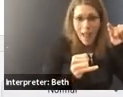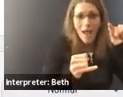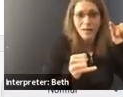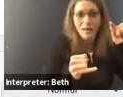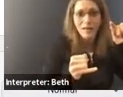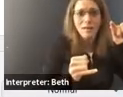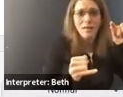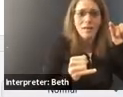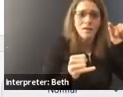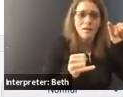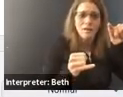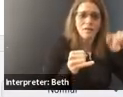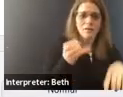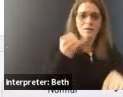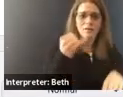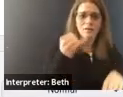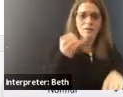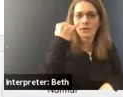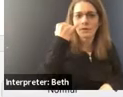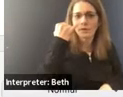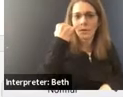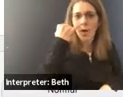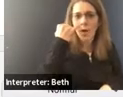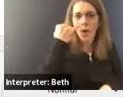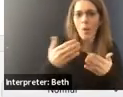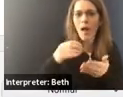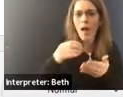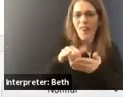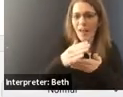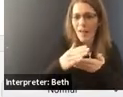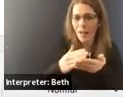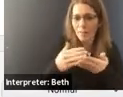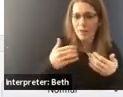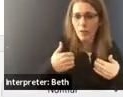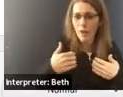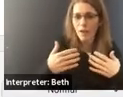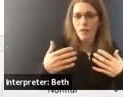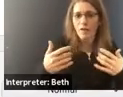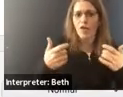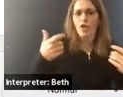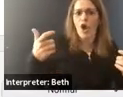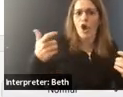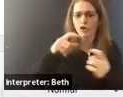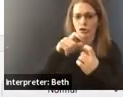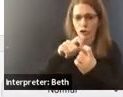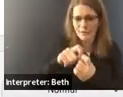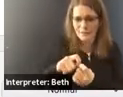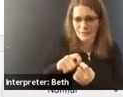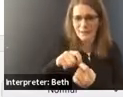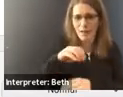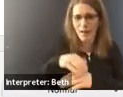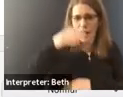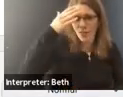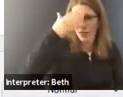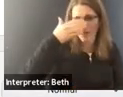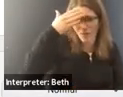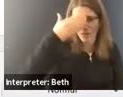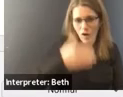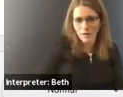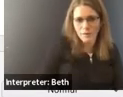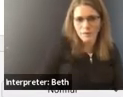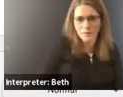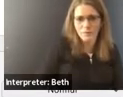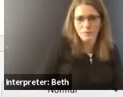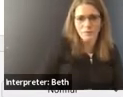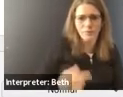this element be a much larger detail on the front, right? I don't need to